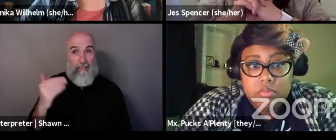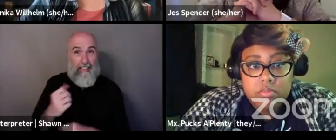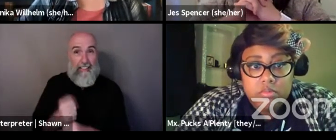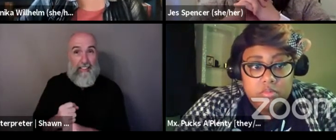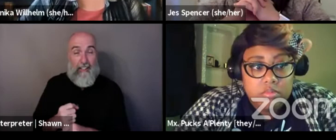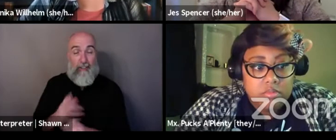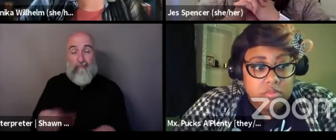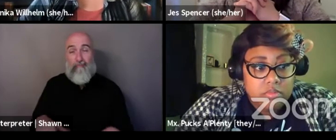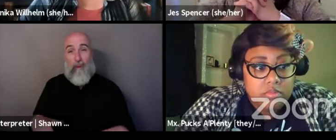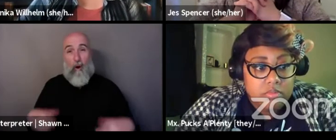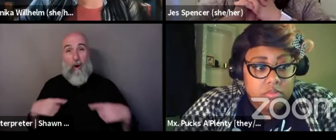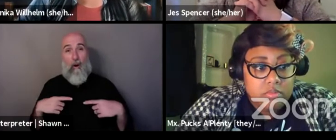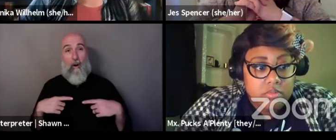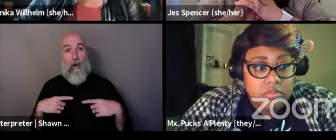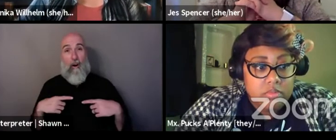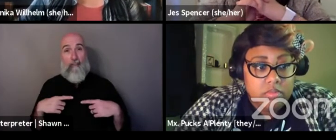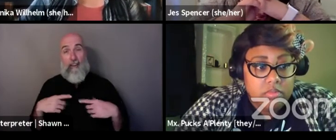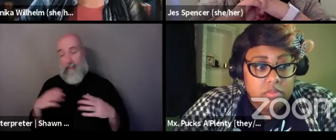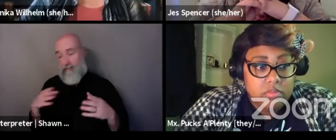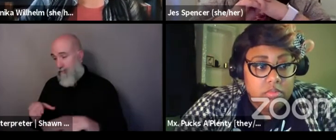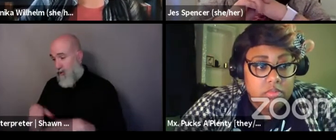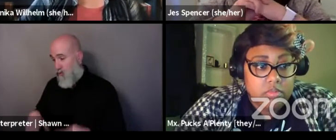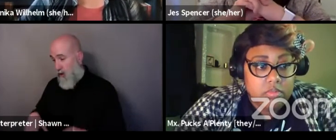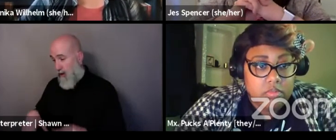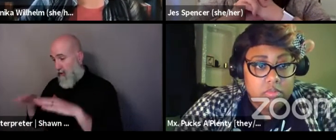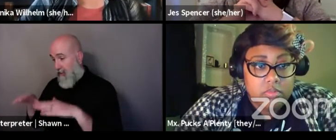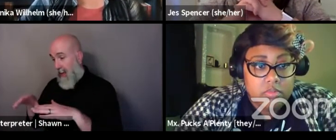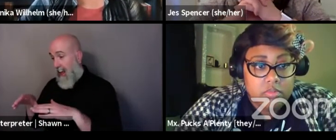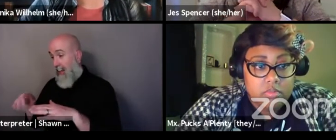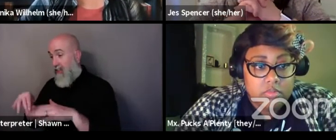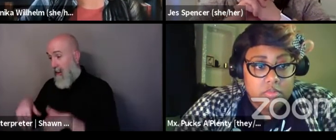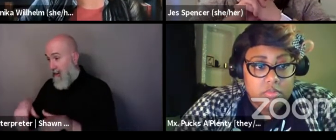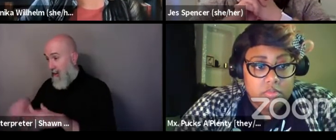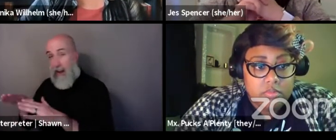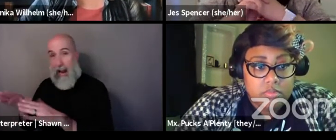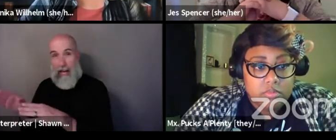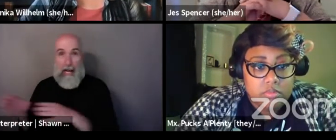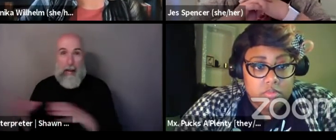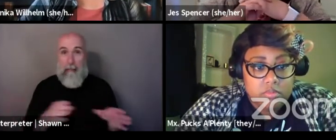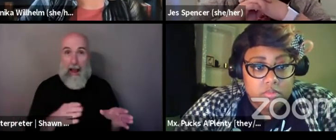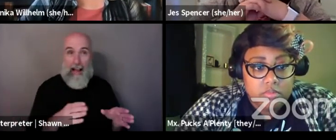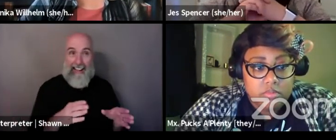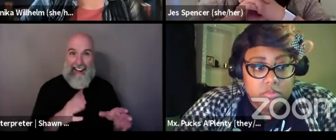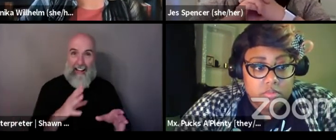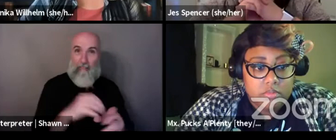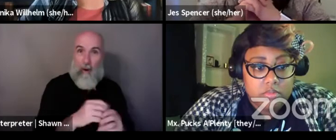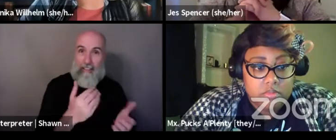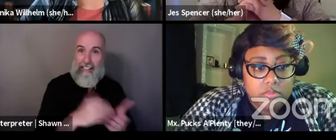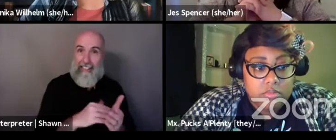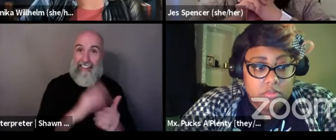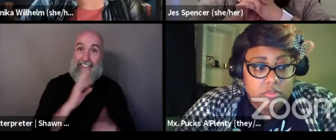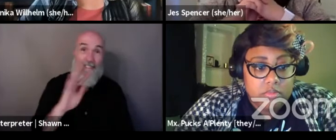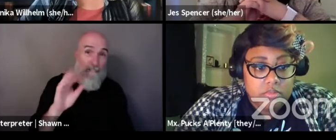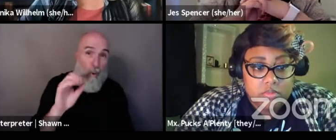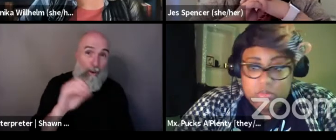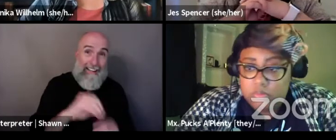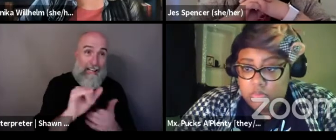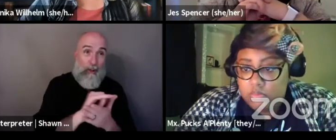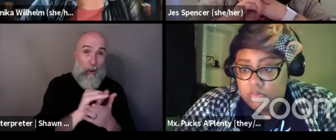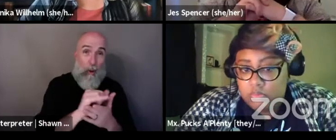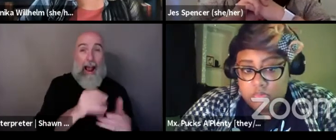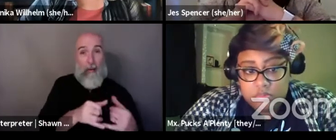career to raise her kids, and then came back into the game at 40 in New York, and then was nominated for a Tony Award. So,